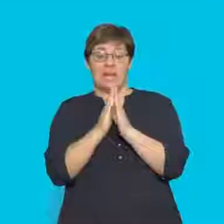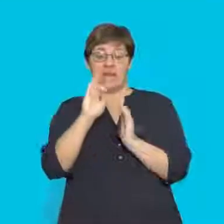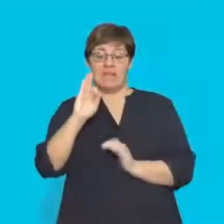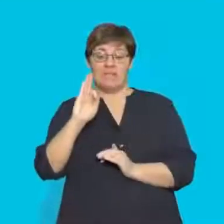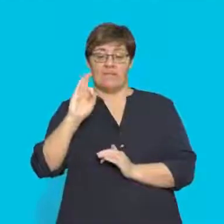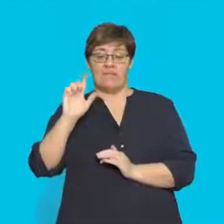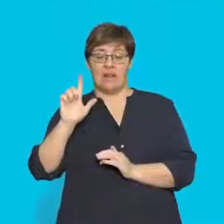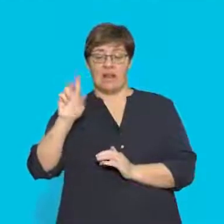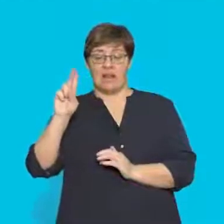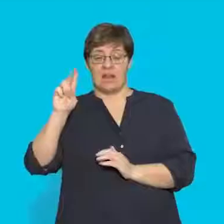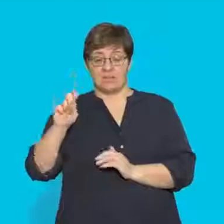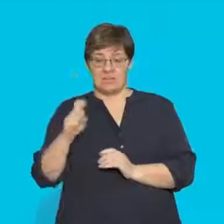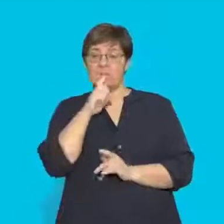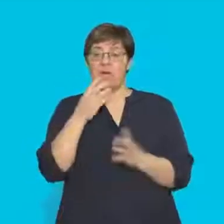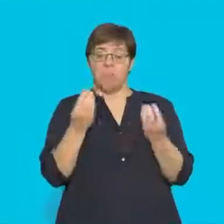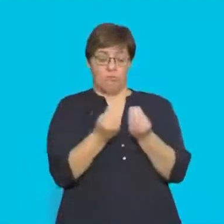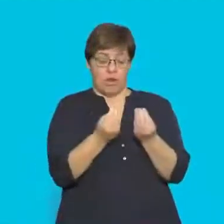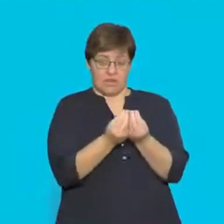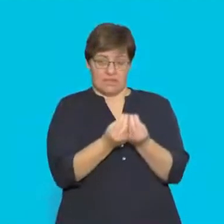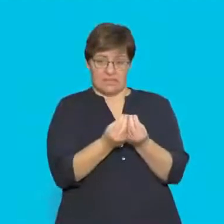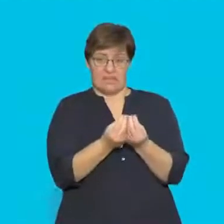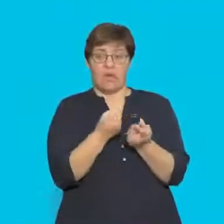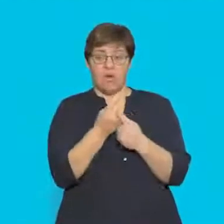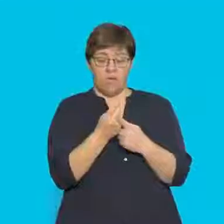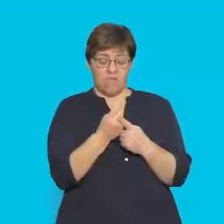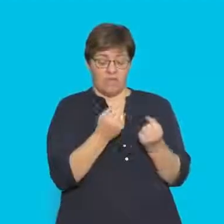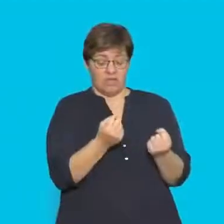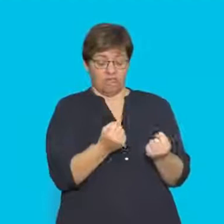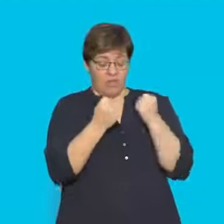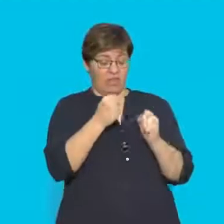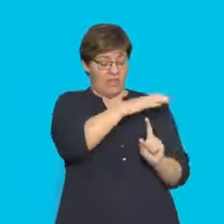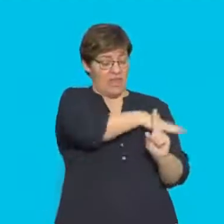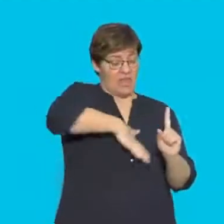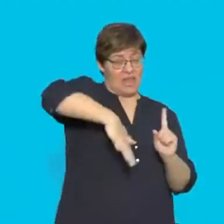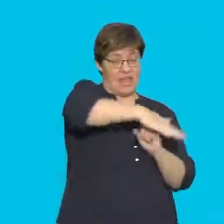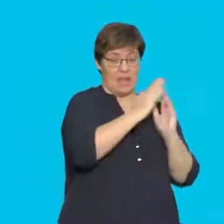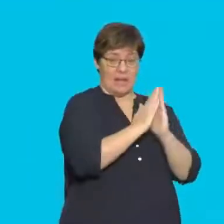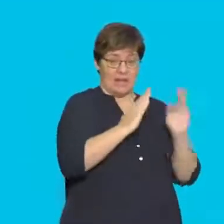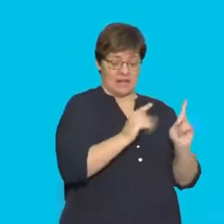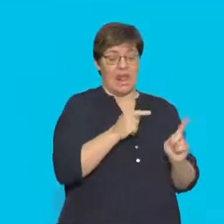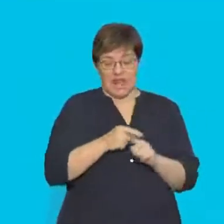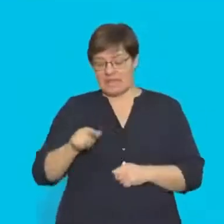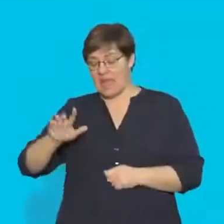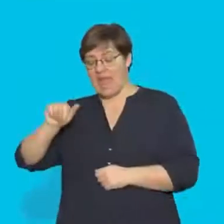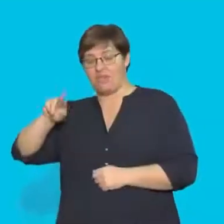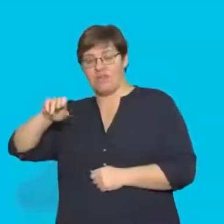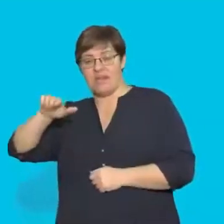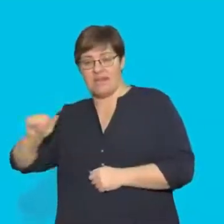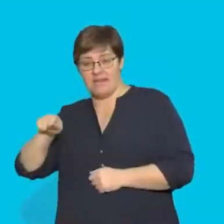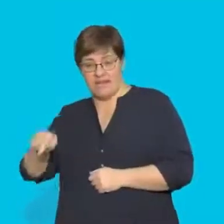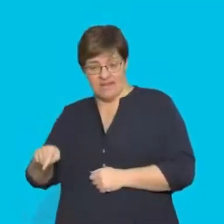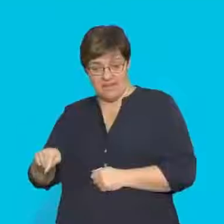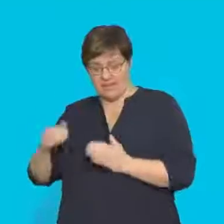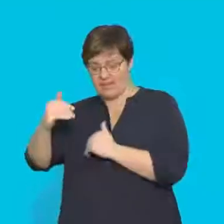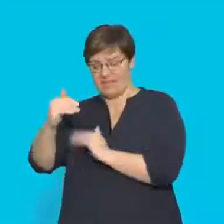flux, tells us that it's the product of the magnetic field strength and that area.